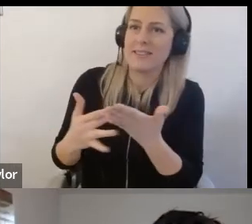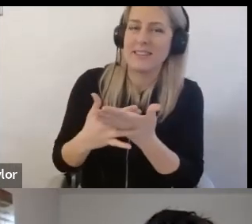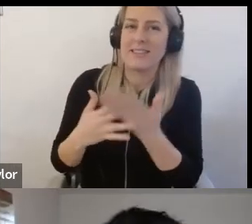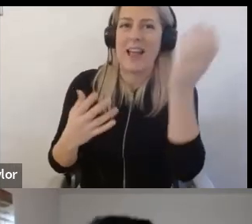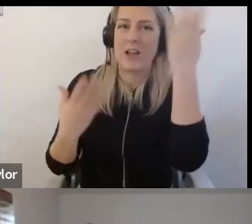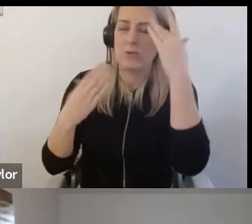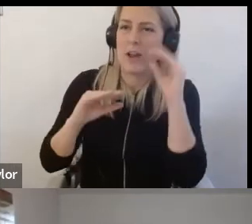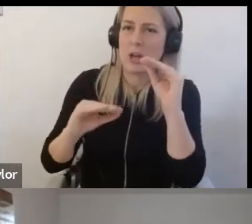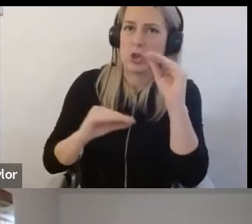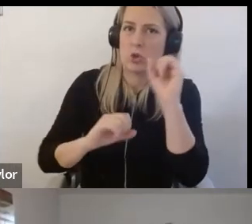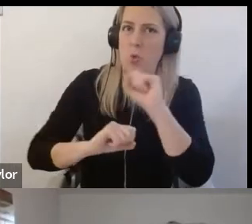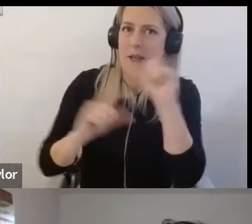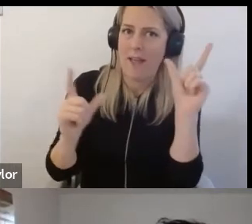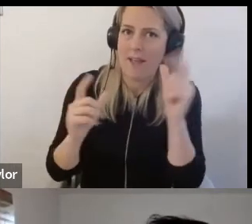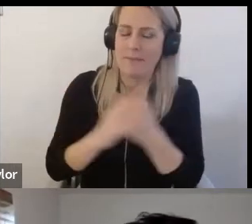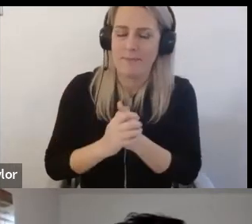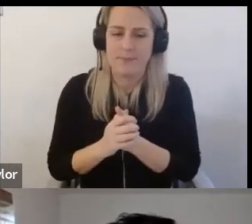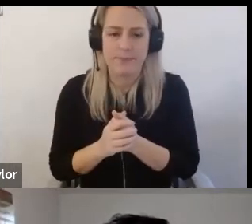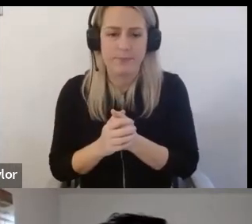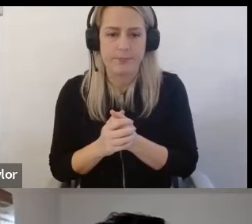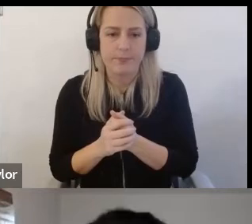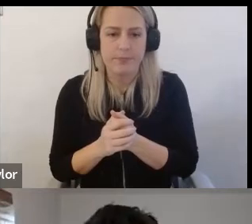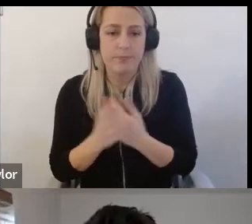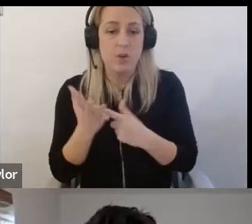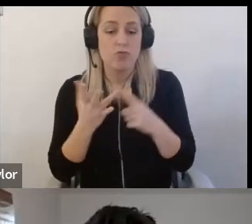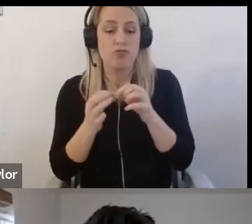Yeah, I just want to pick up on that point about to what extent is